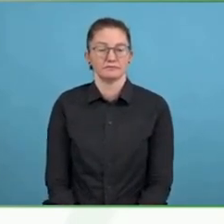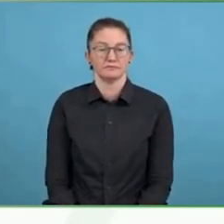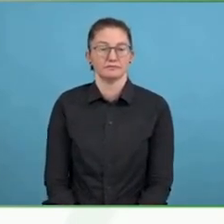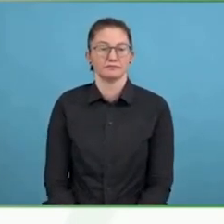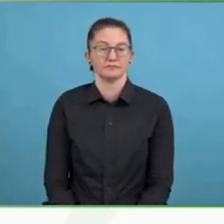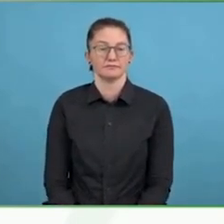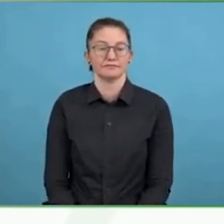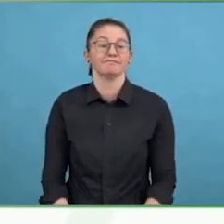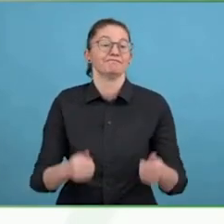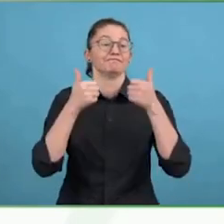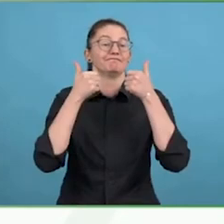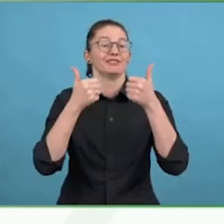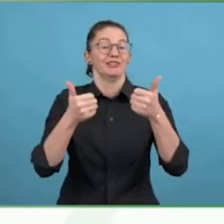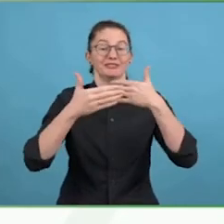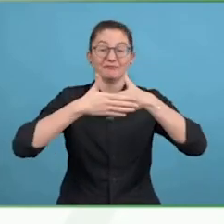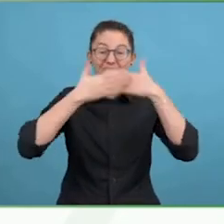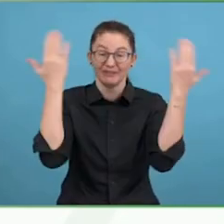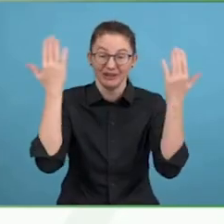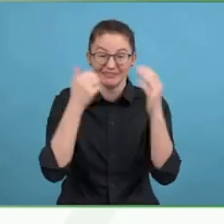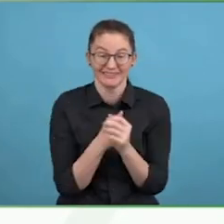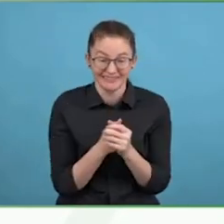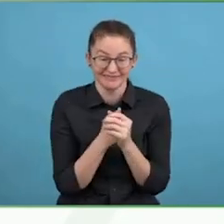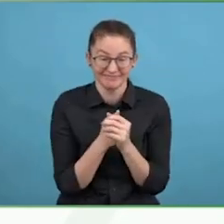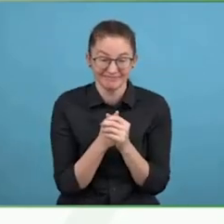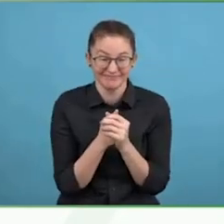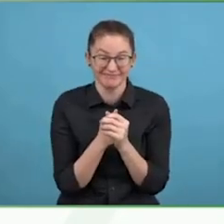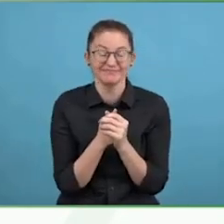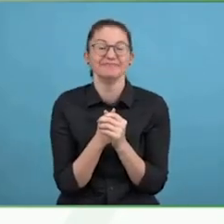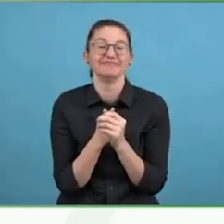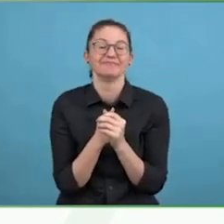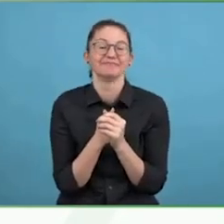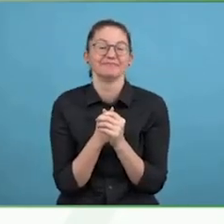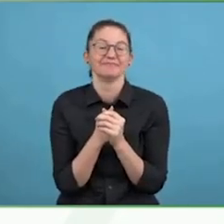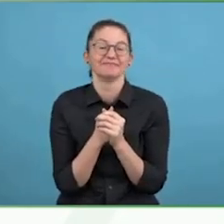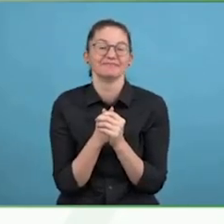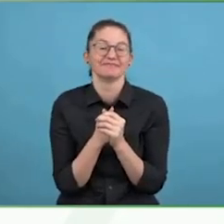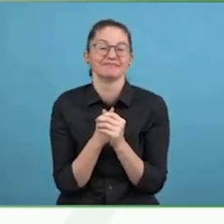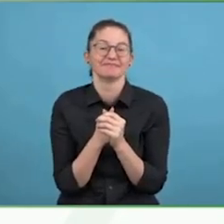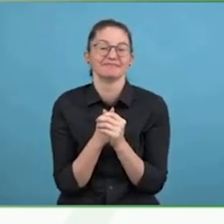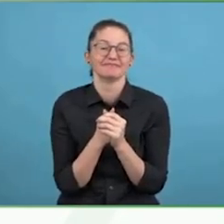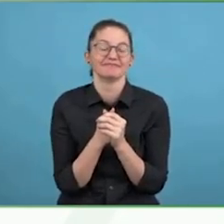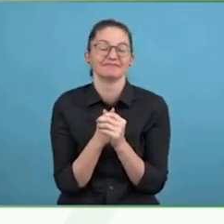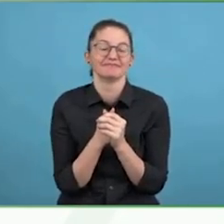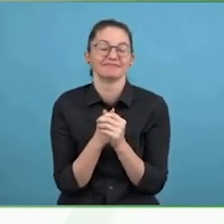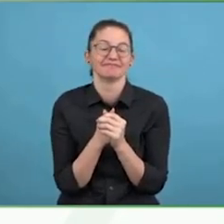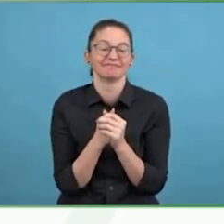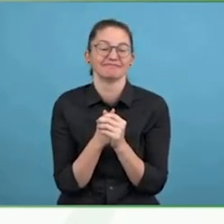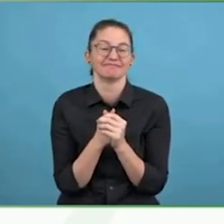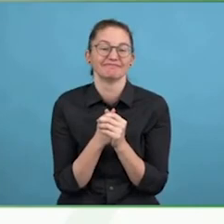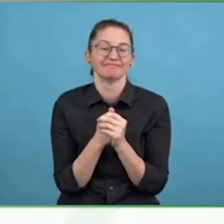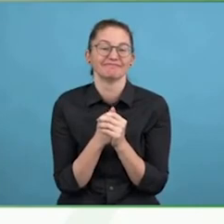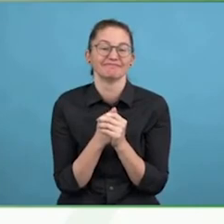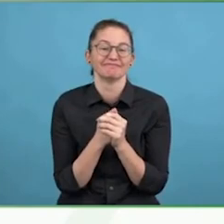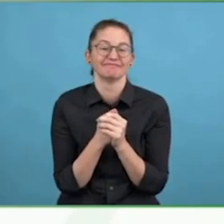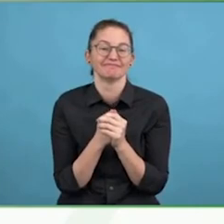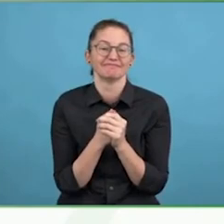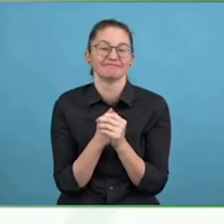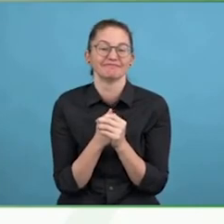who I can see on the screen in front of me. And you must tell me if I pronounce your names correctly. I hope I shall.